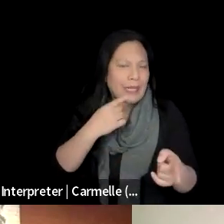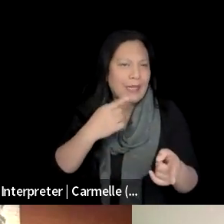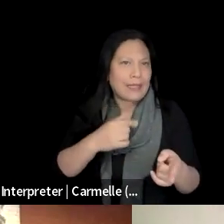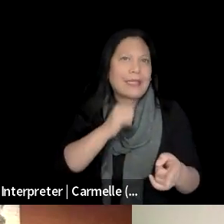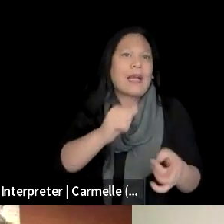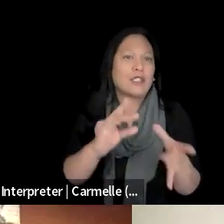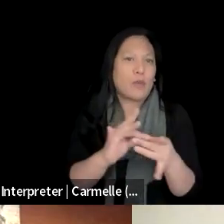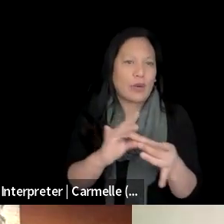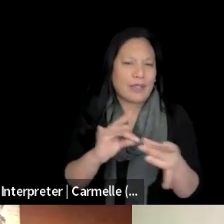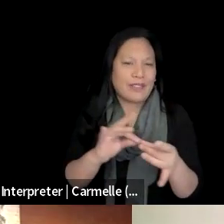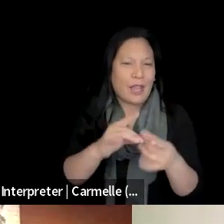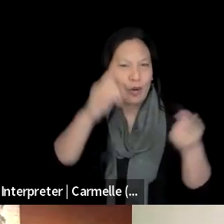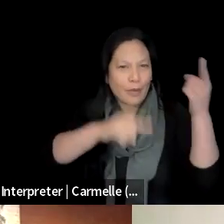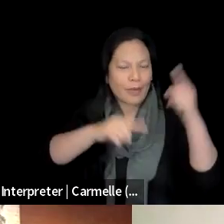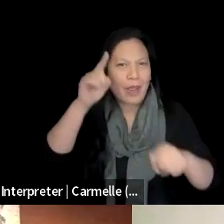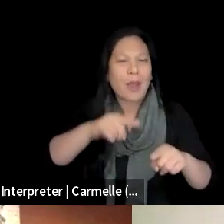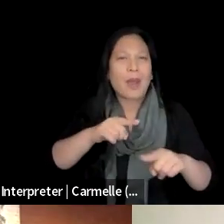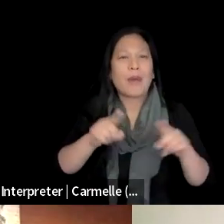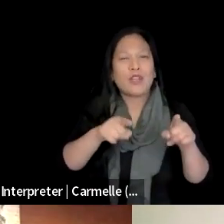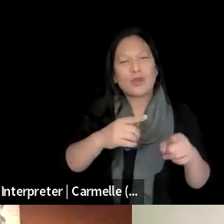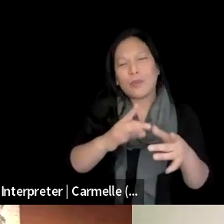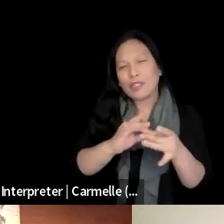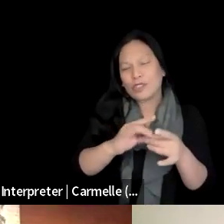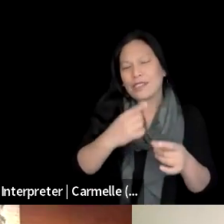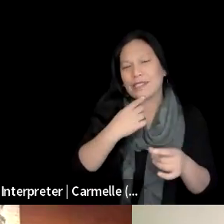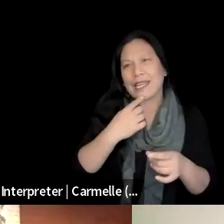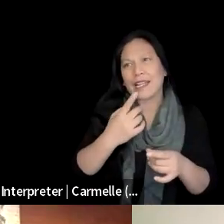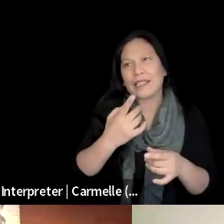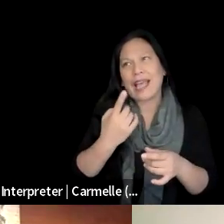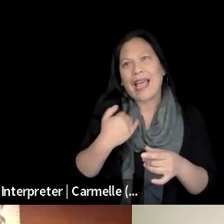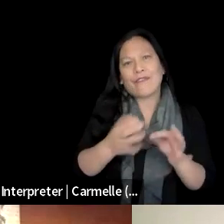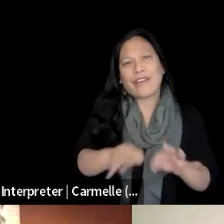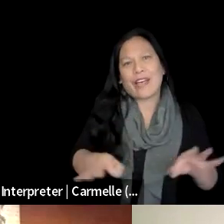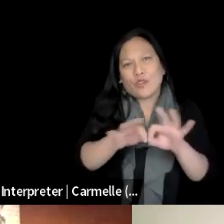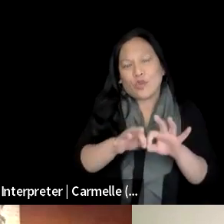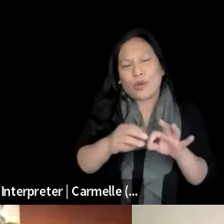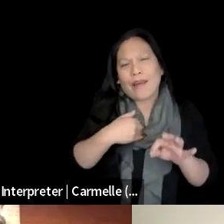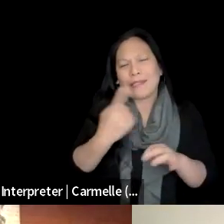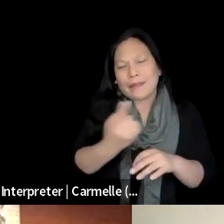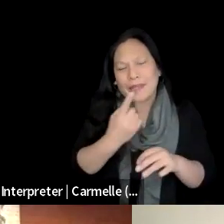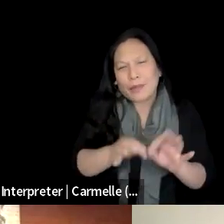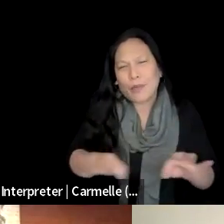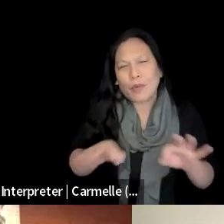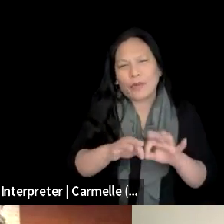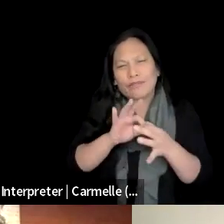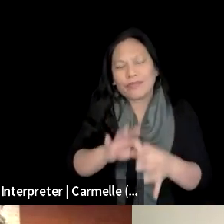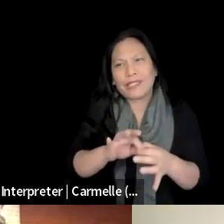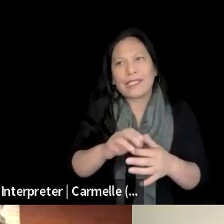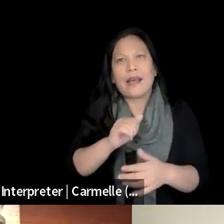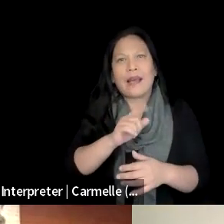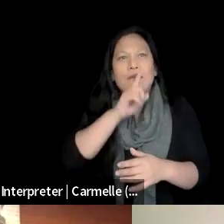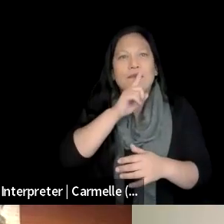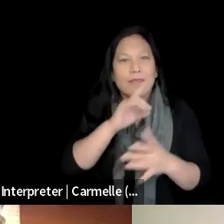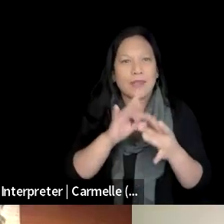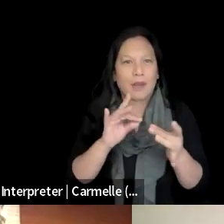there was something precious about it being unspoken. So I want to just put that in the air as a thing. And then in Jenna's, there's